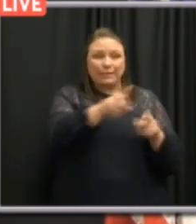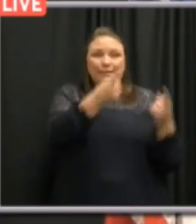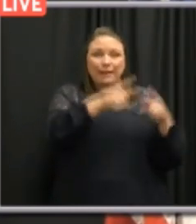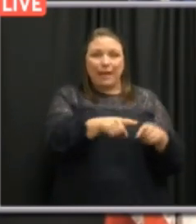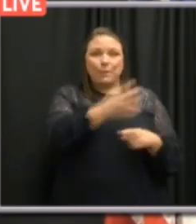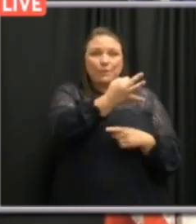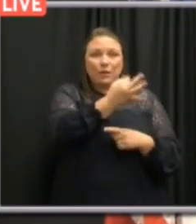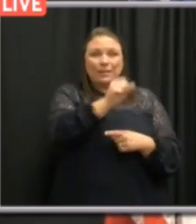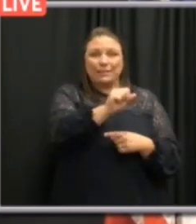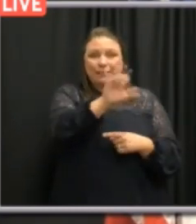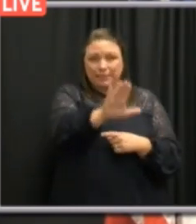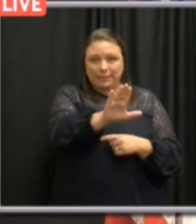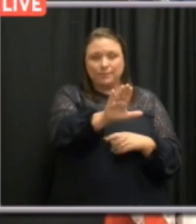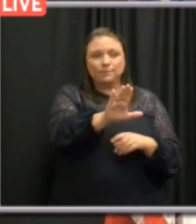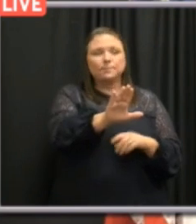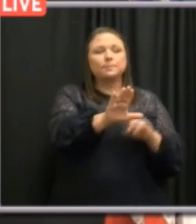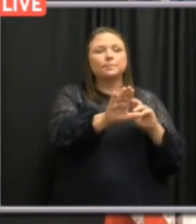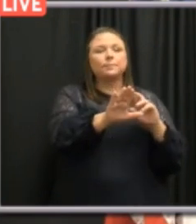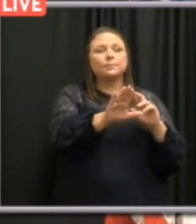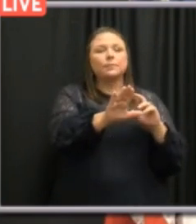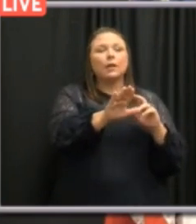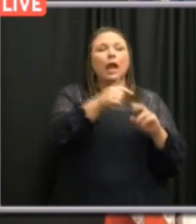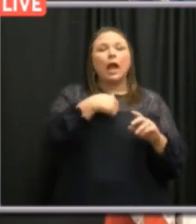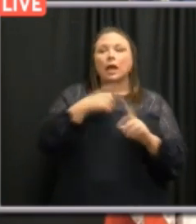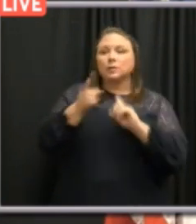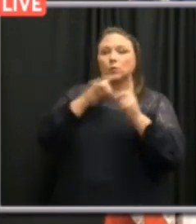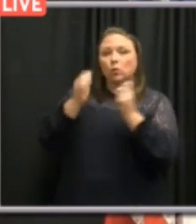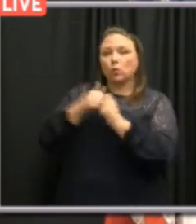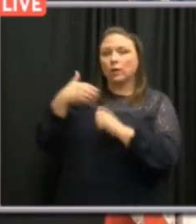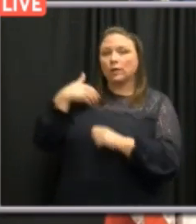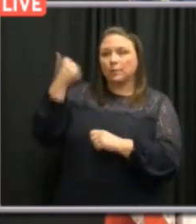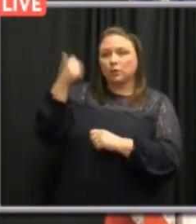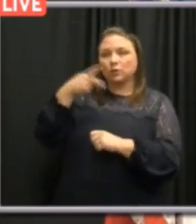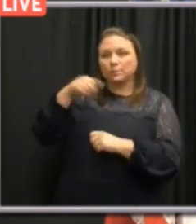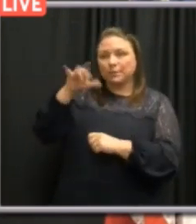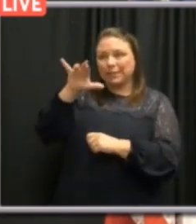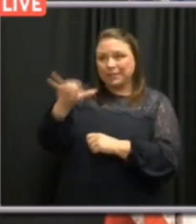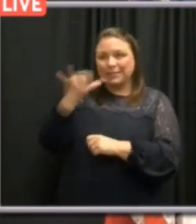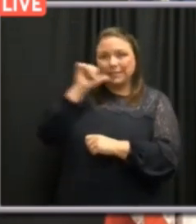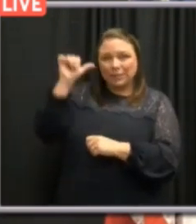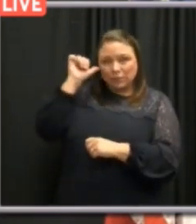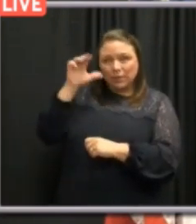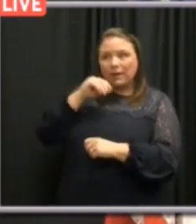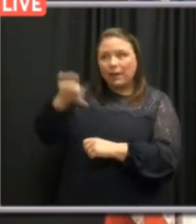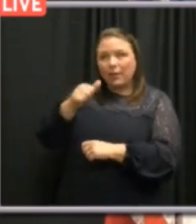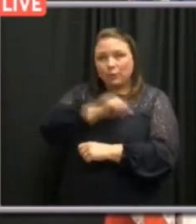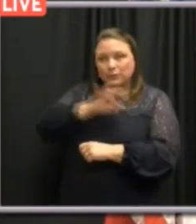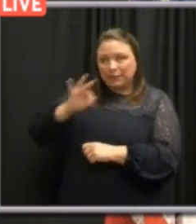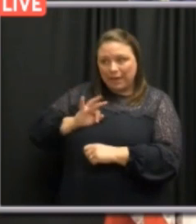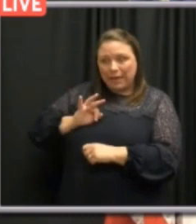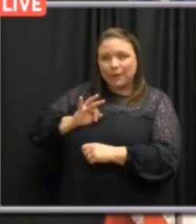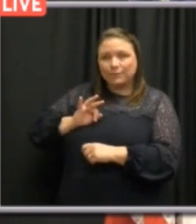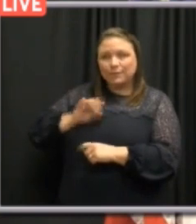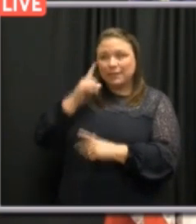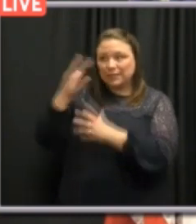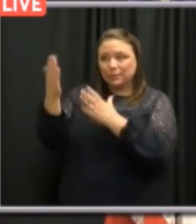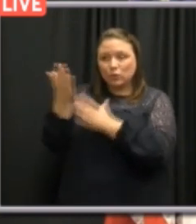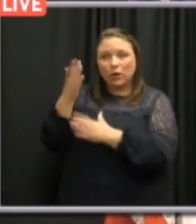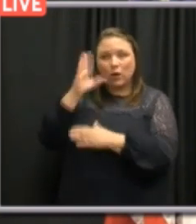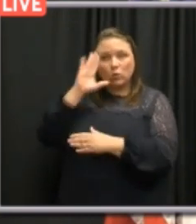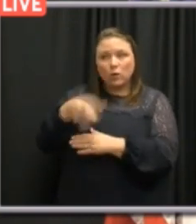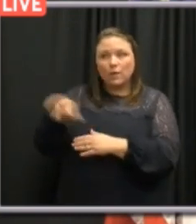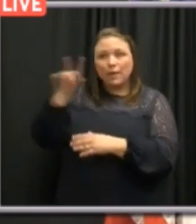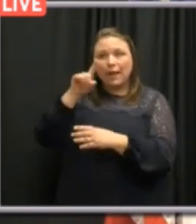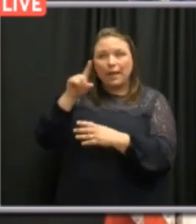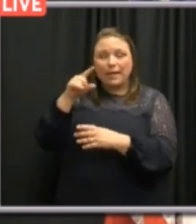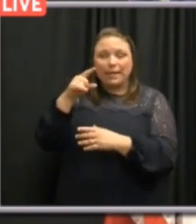in 33 sites. And I spoke with Commissioner Piercy yesterday and spoke with some of our other staff over the weekend. And this morning, I know they're evaluating